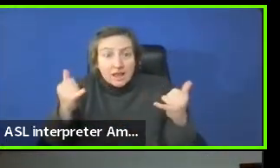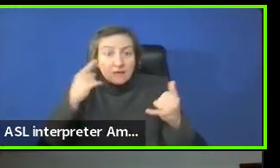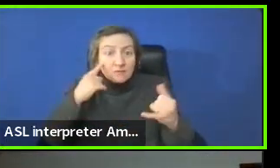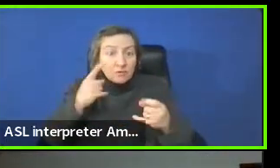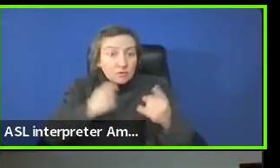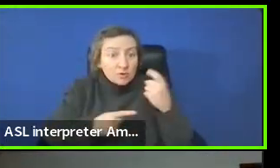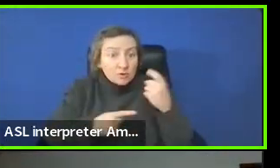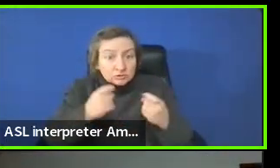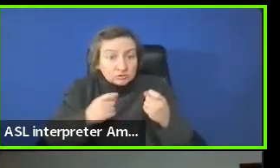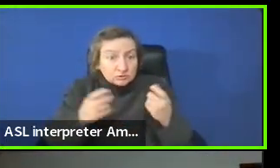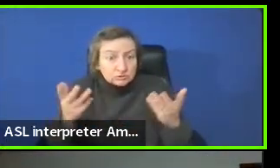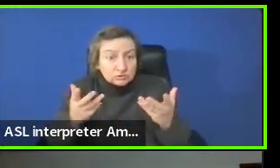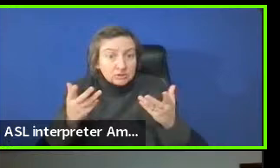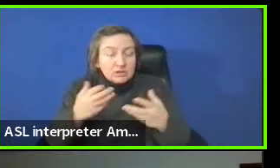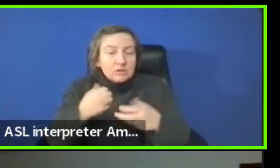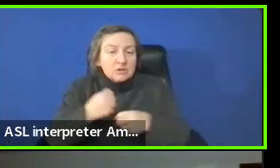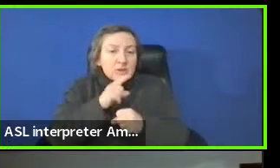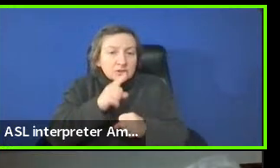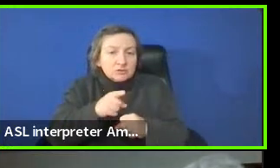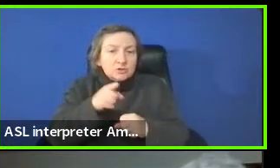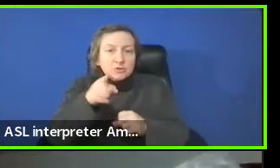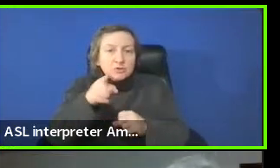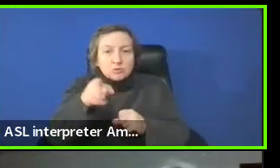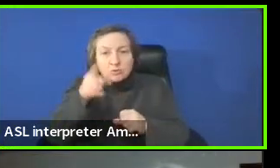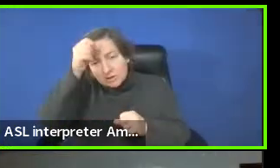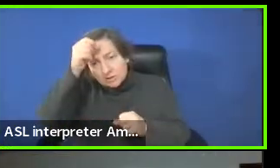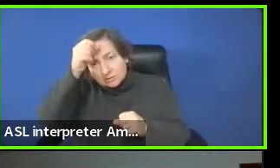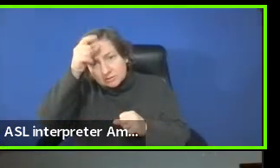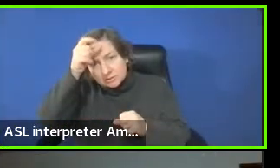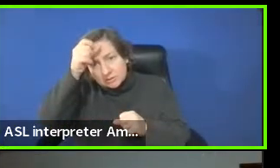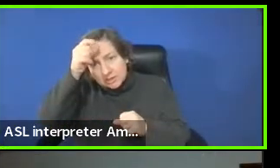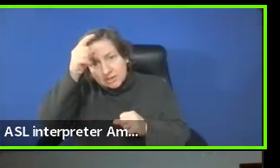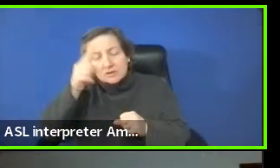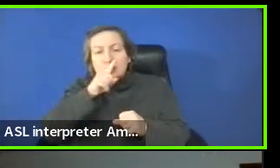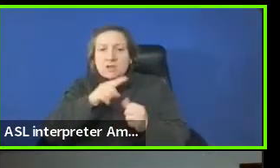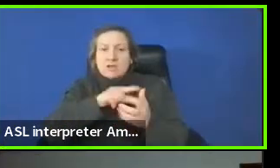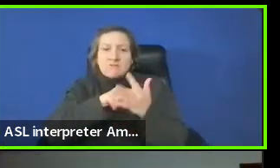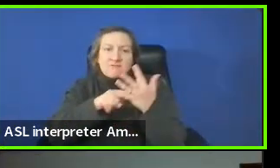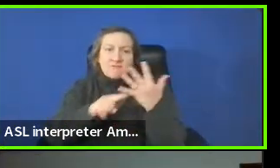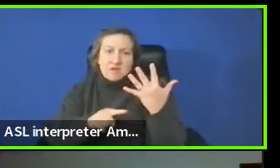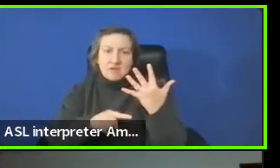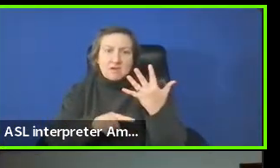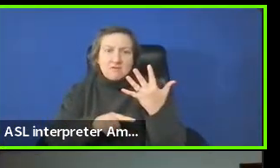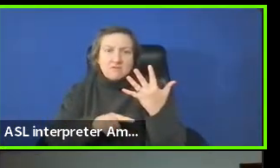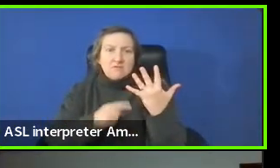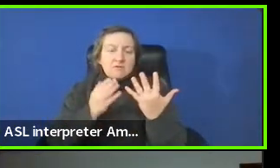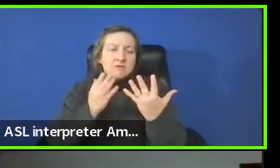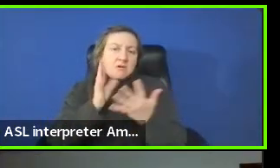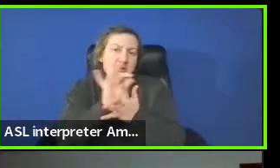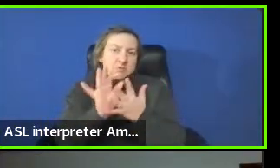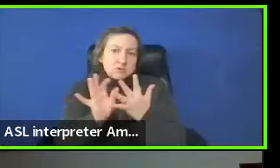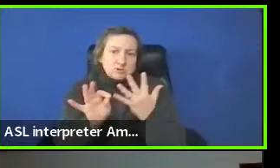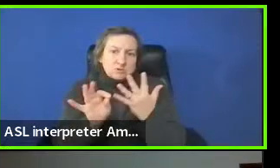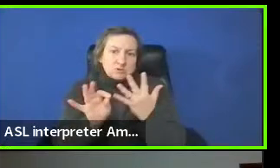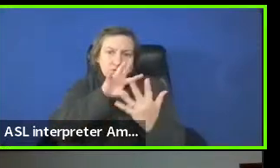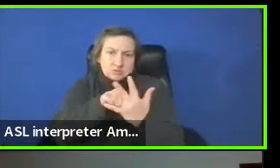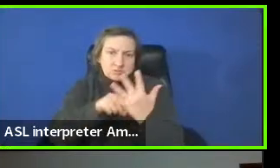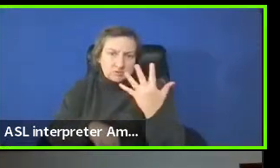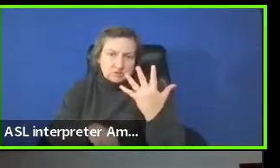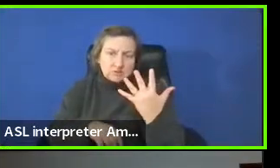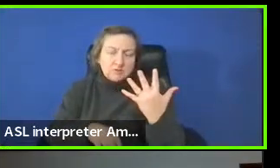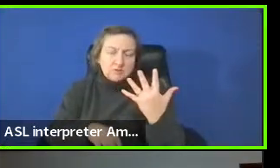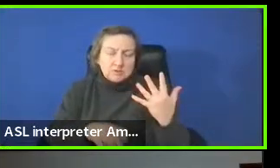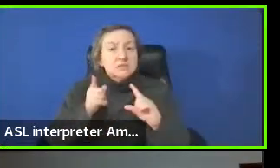to make sure you understand that there are really 5 potential options here. The